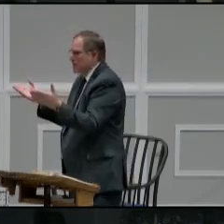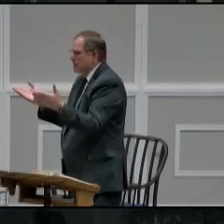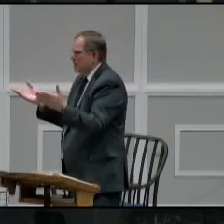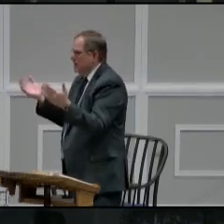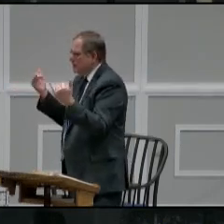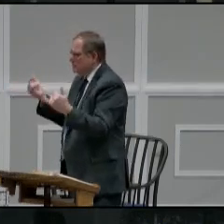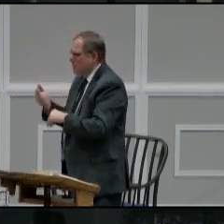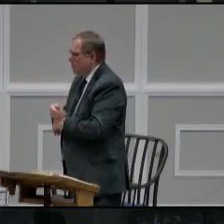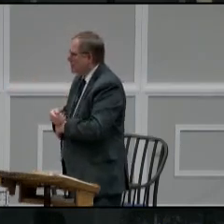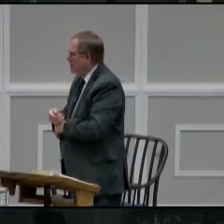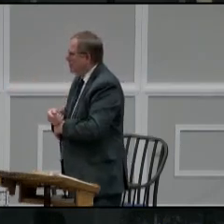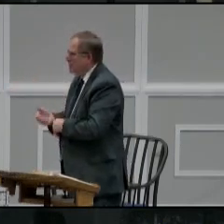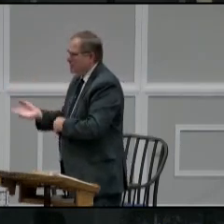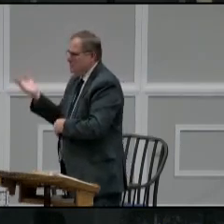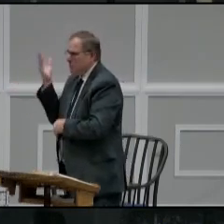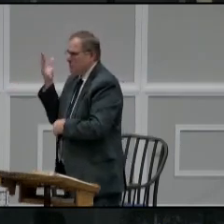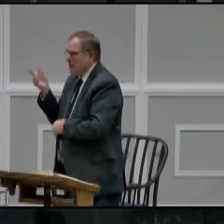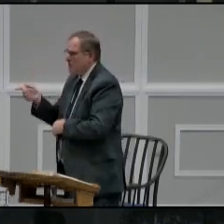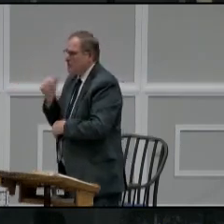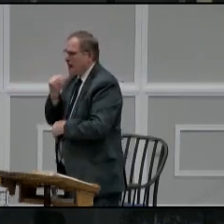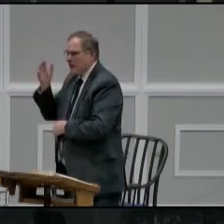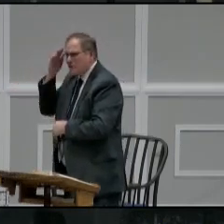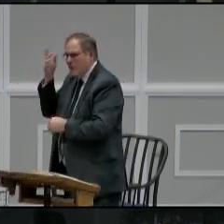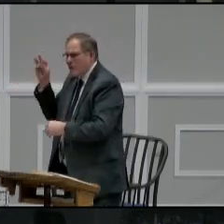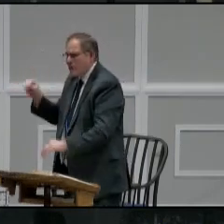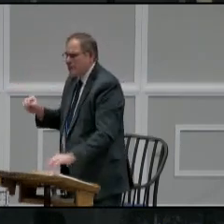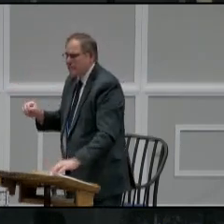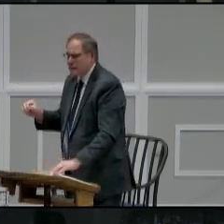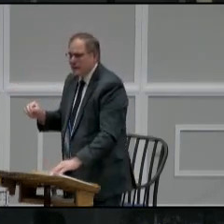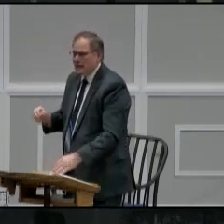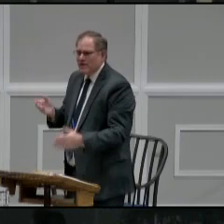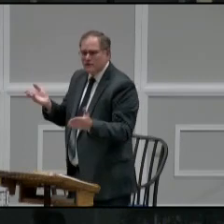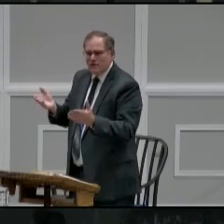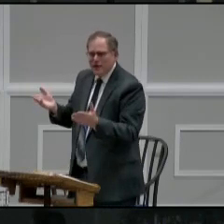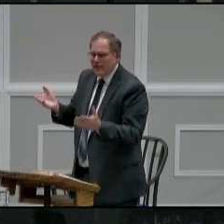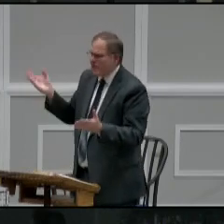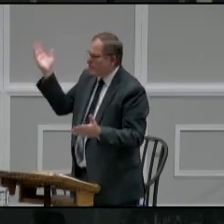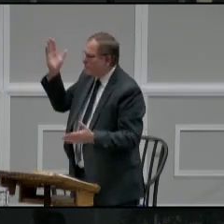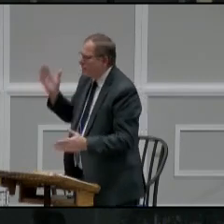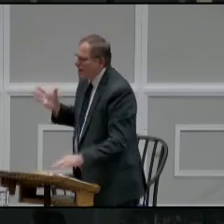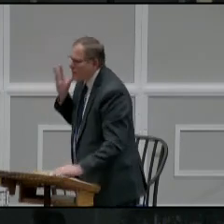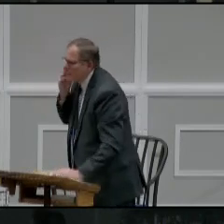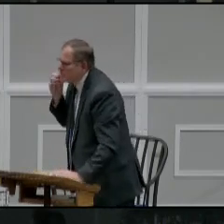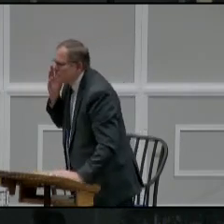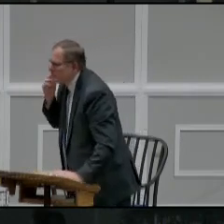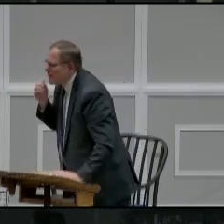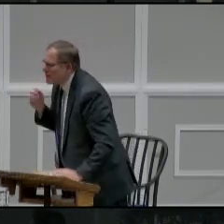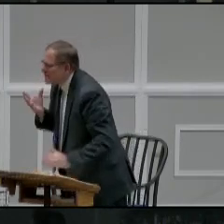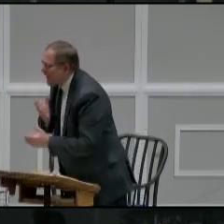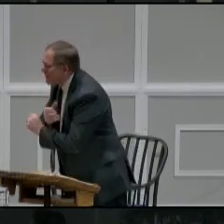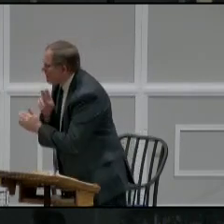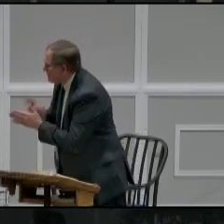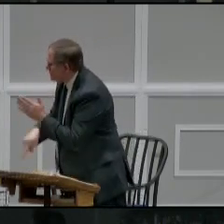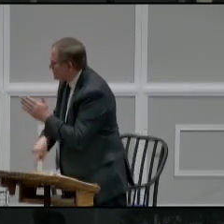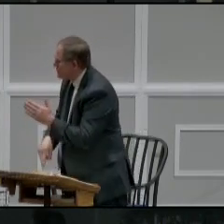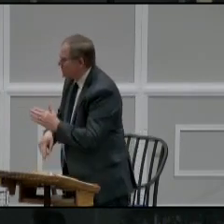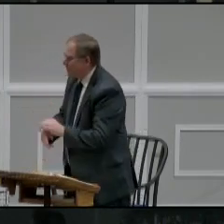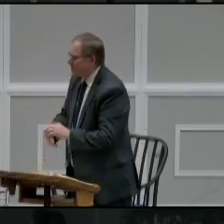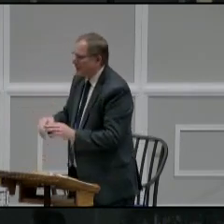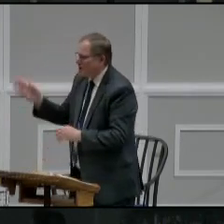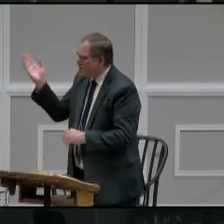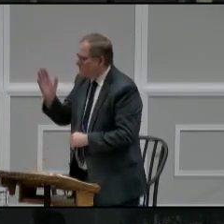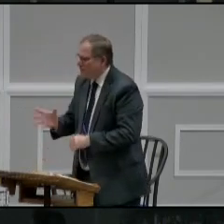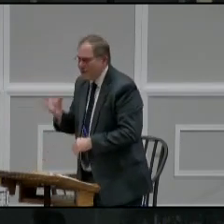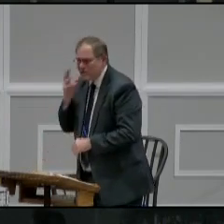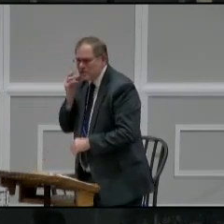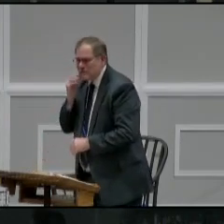you don't know him, if you're here today and you've never experienced salvation, you've never